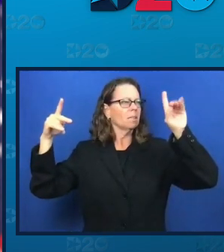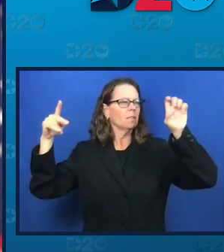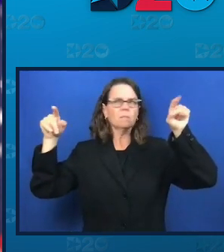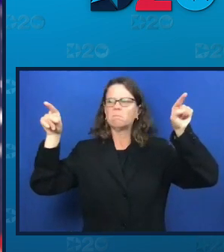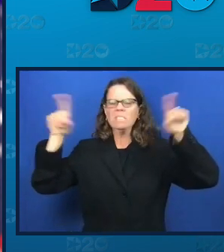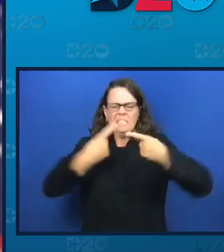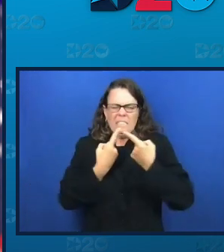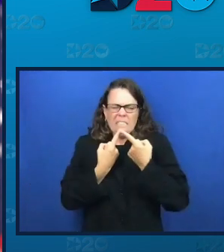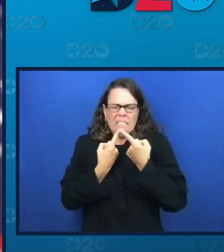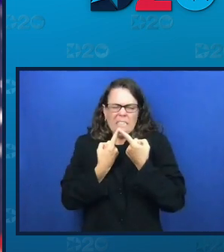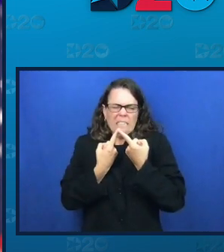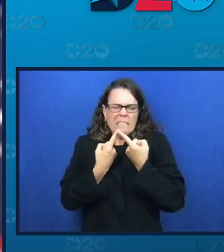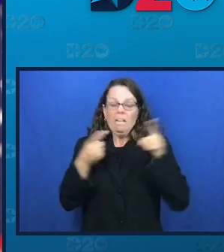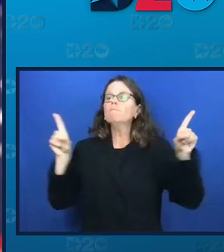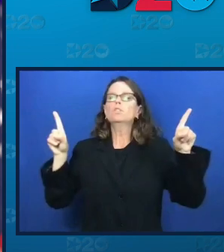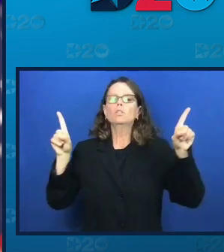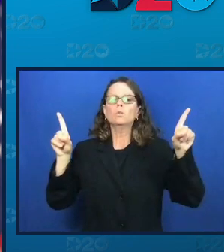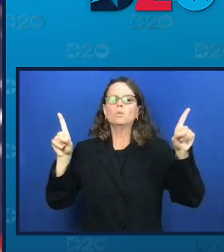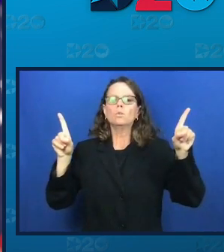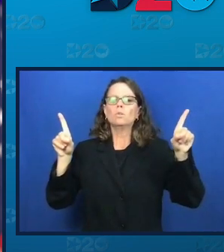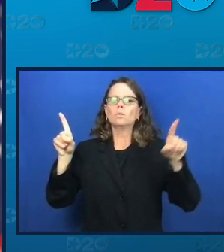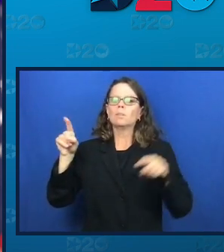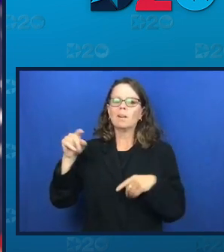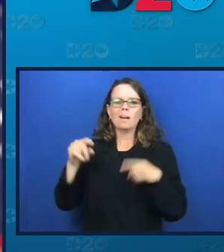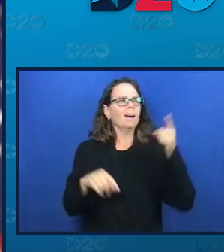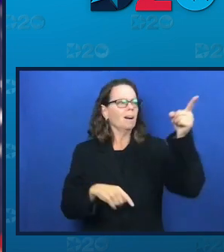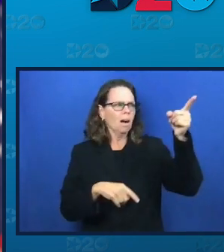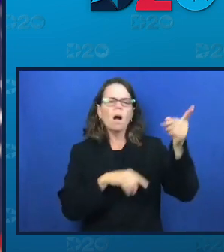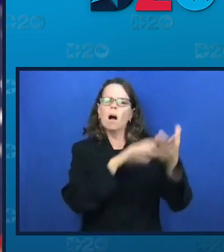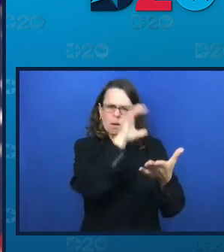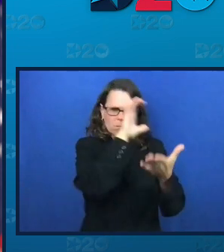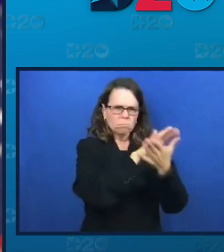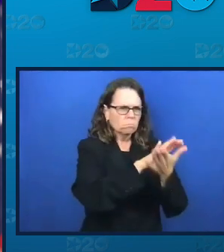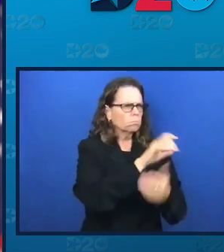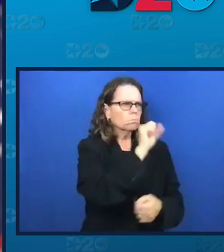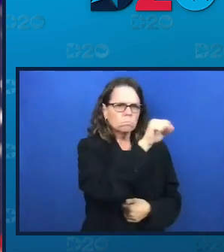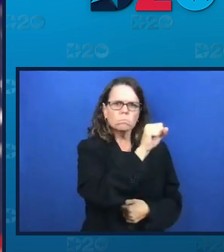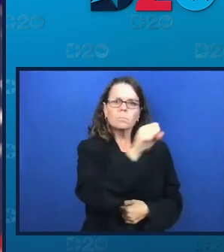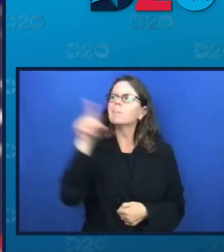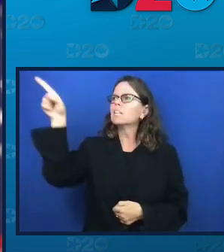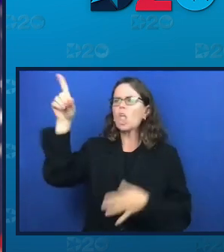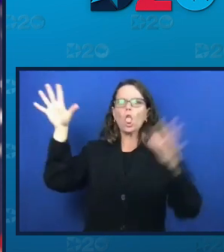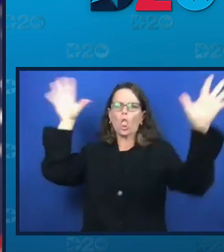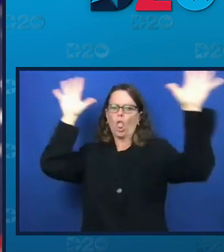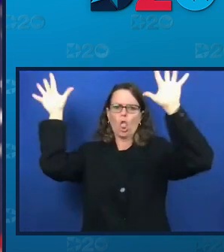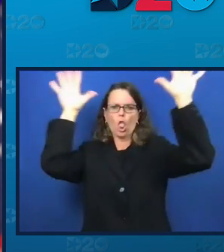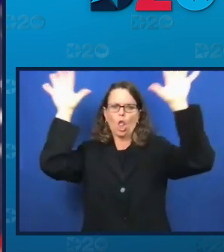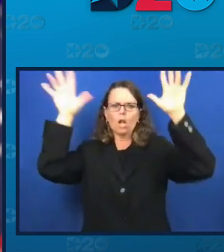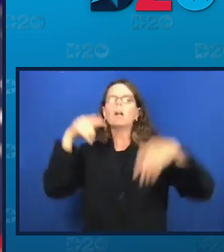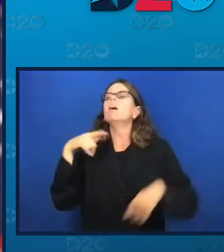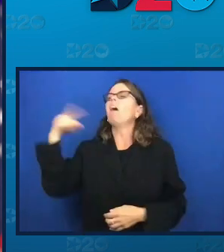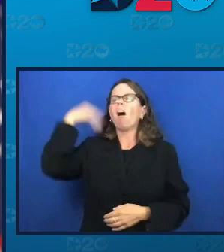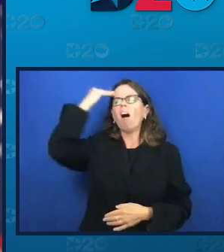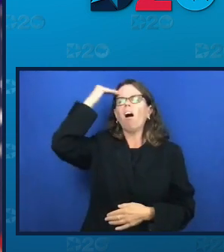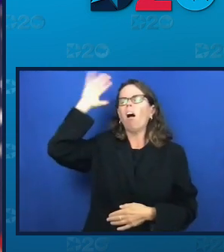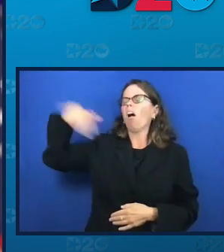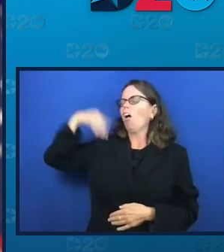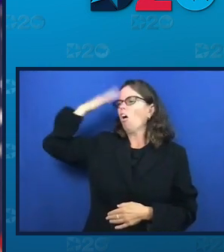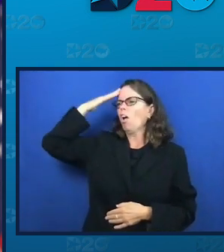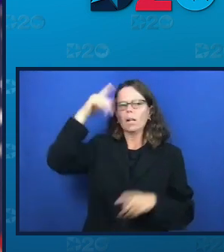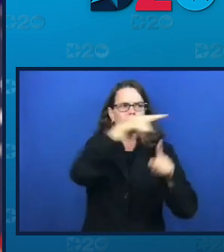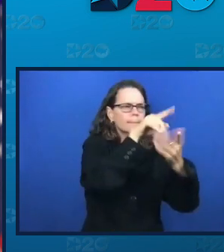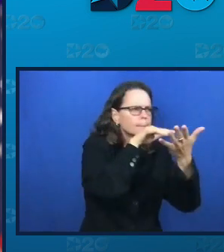One listens to experts, the other thinks he knows everything. One looks forward and sees strength in America's